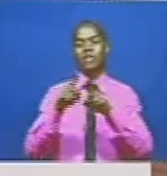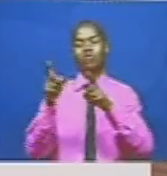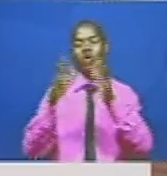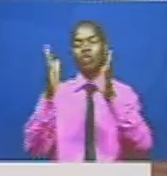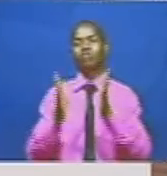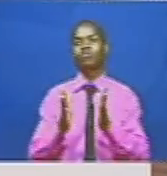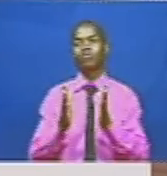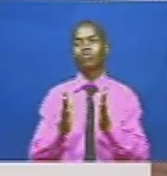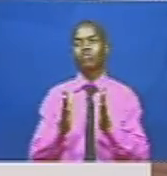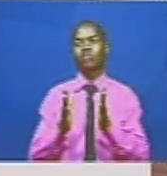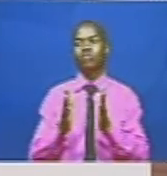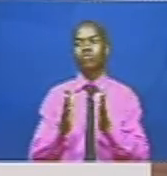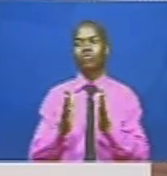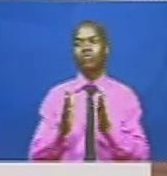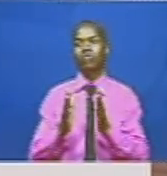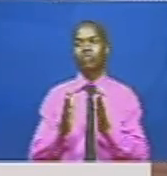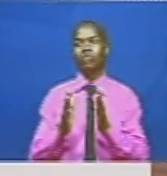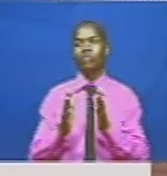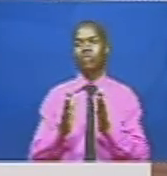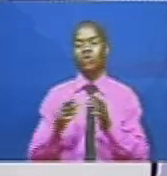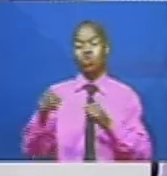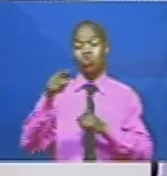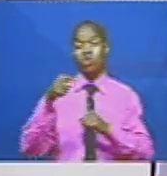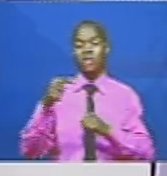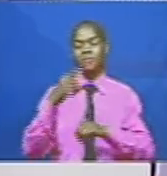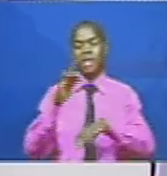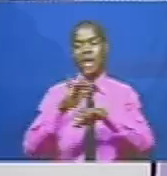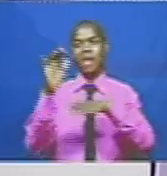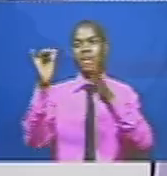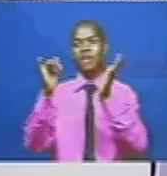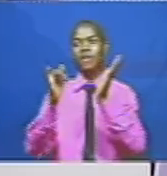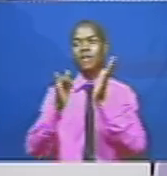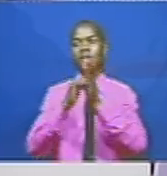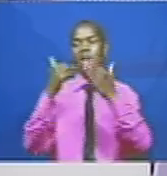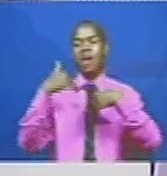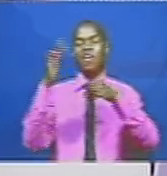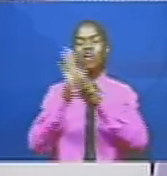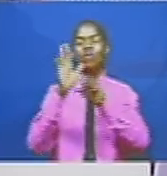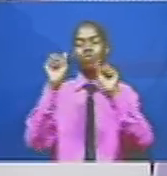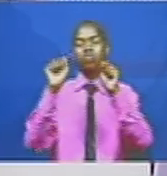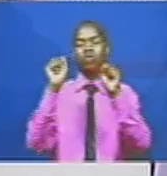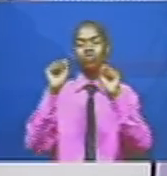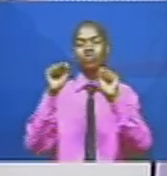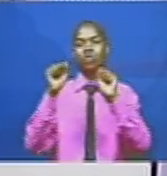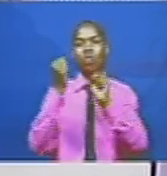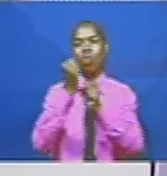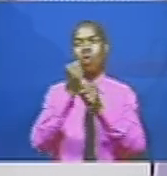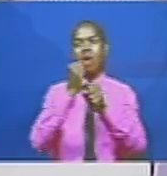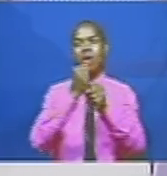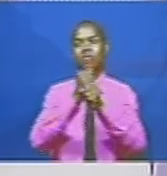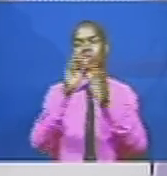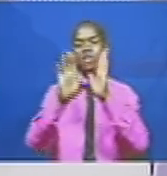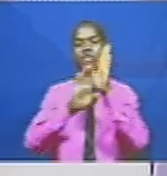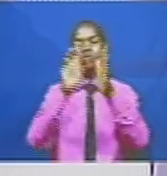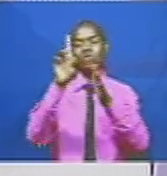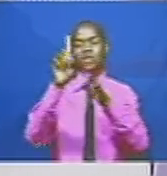perspective. As we said earlier, that there is a lot that can be done, especially when we improve on